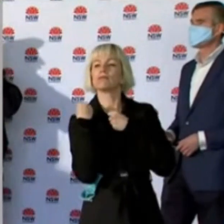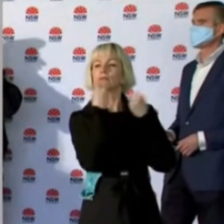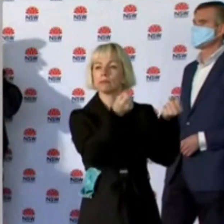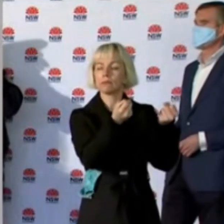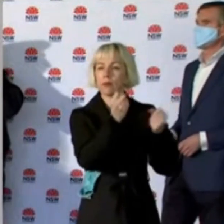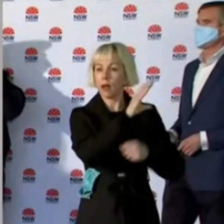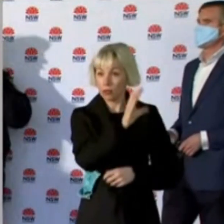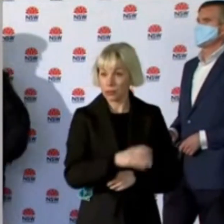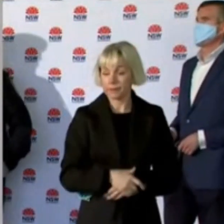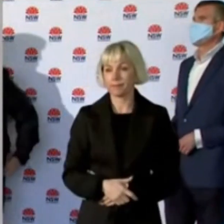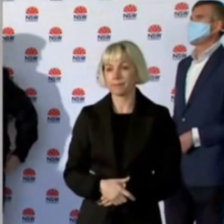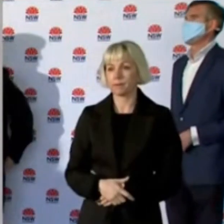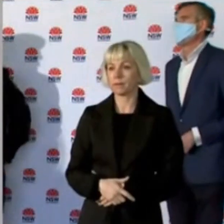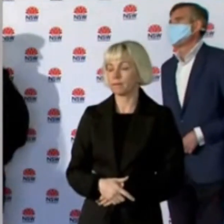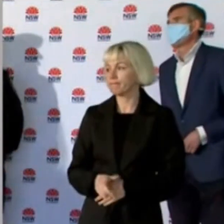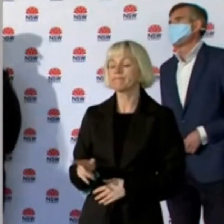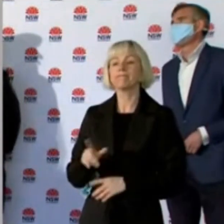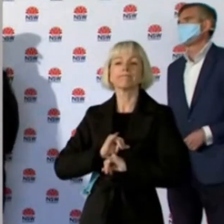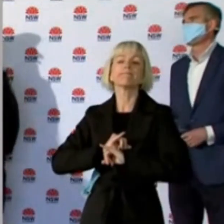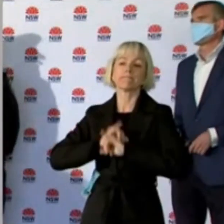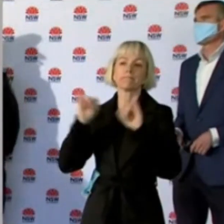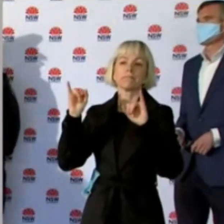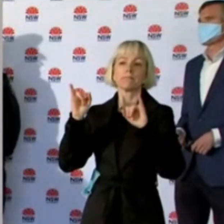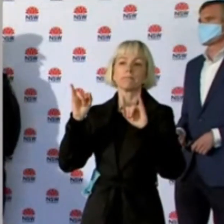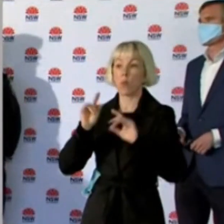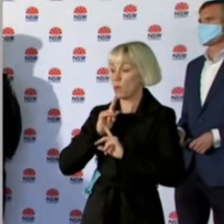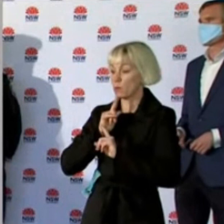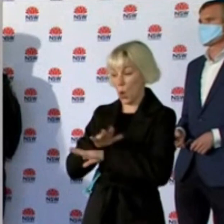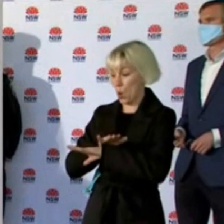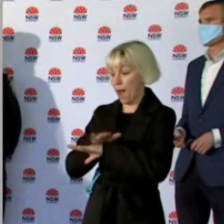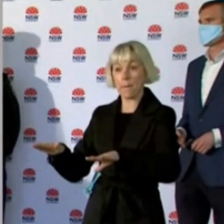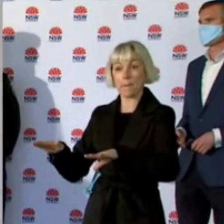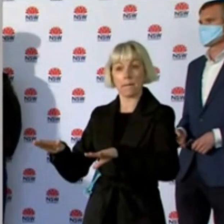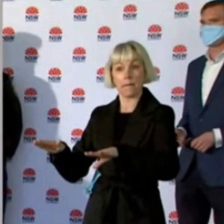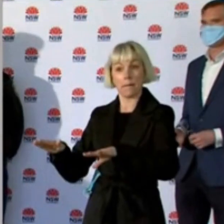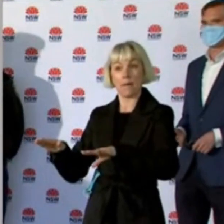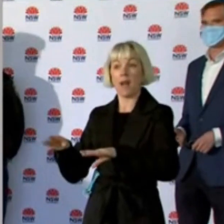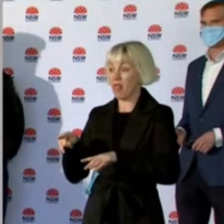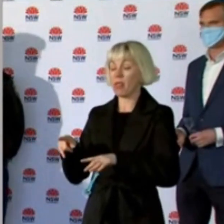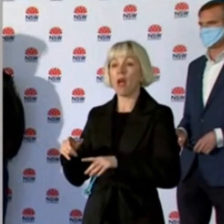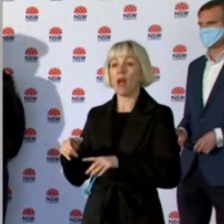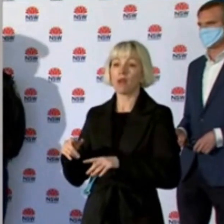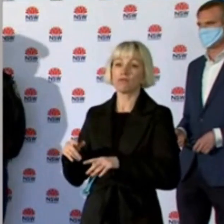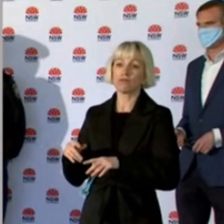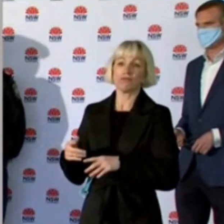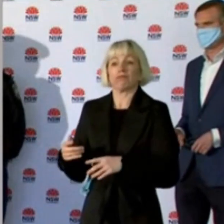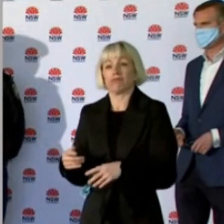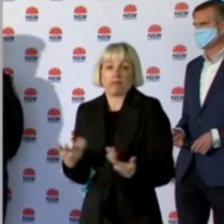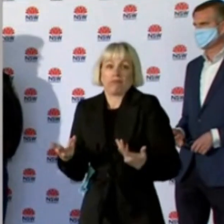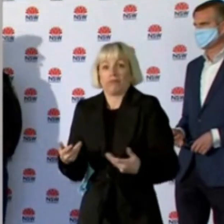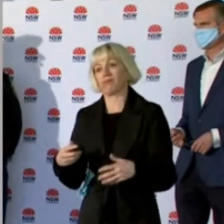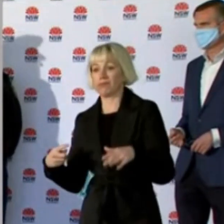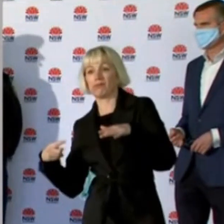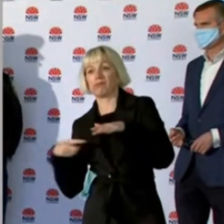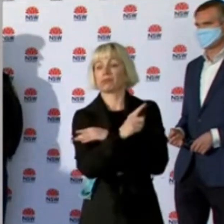reckless, knowing on advice that they should not have been travelling to the regions, and it's not acceptable. And that's where we've just heard from the Deputy